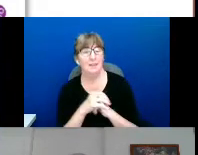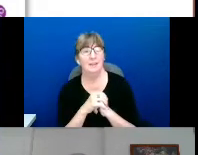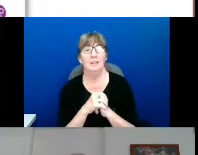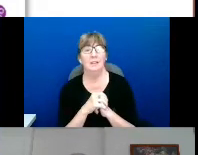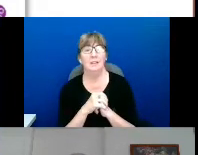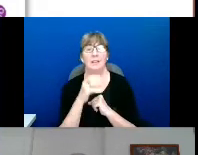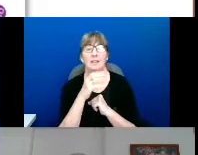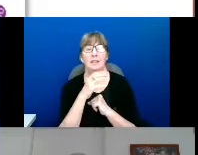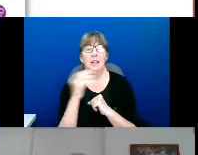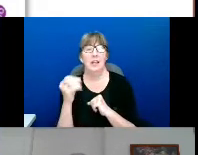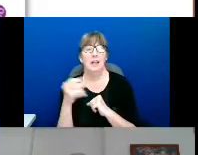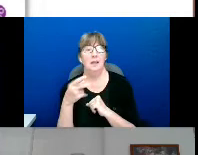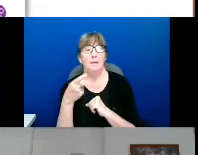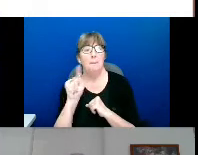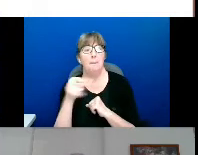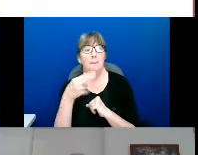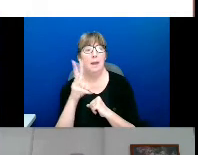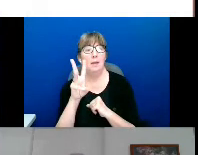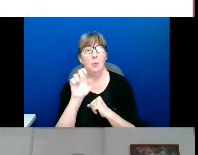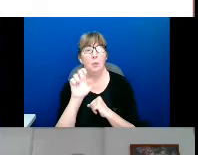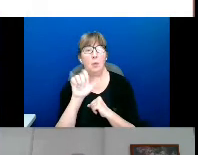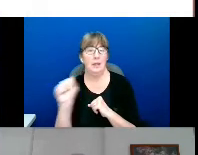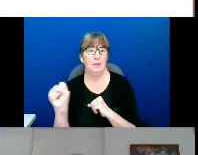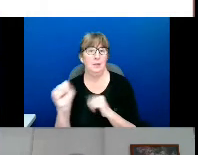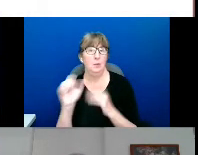Pathways website.